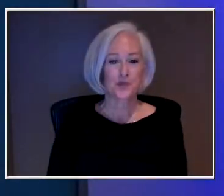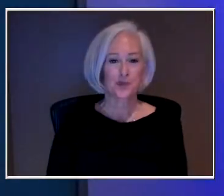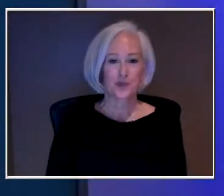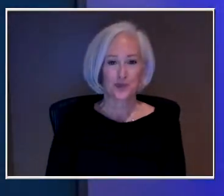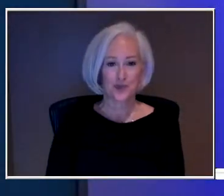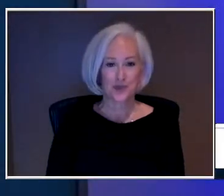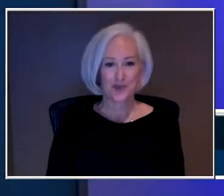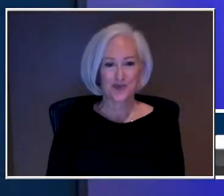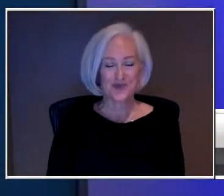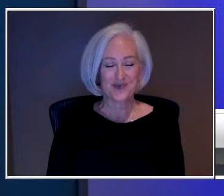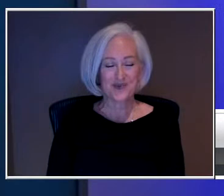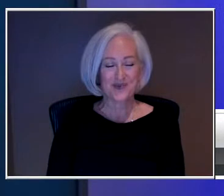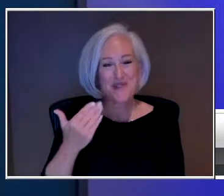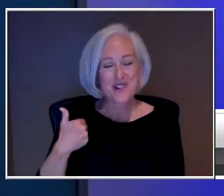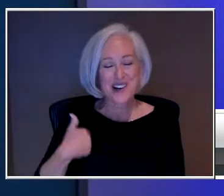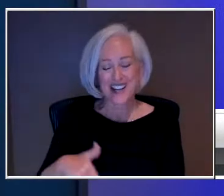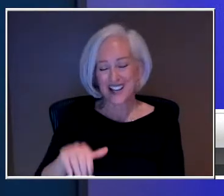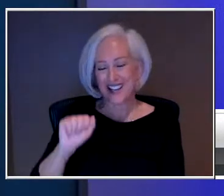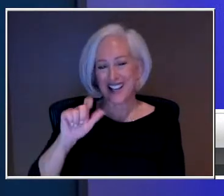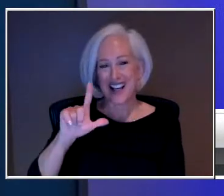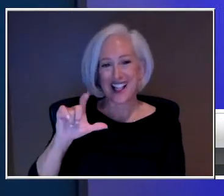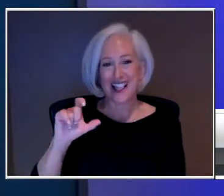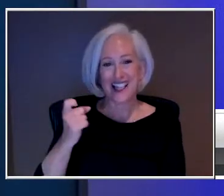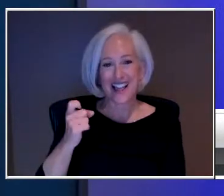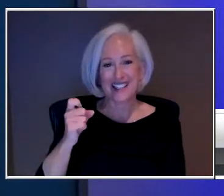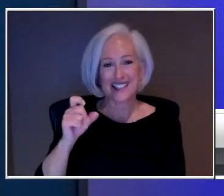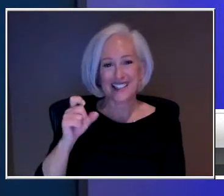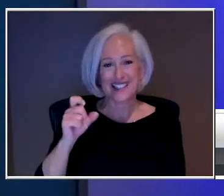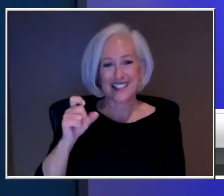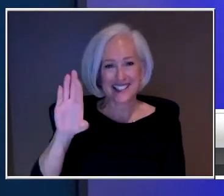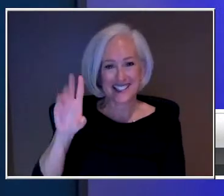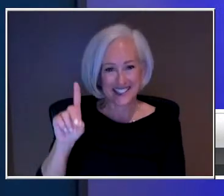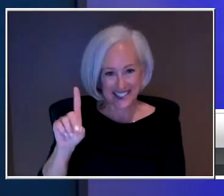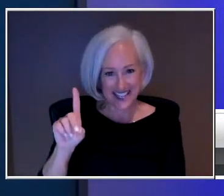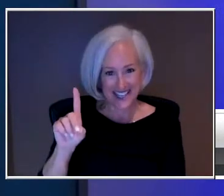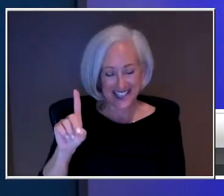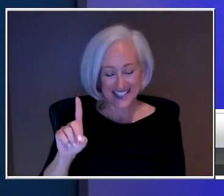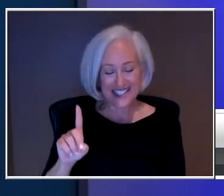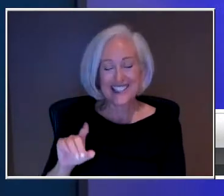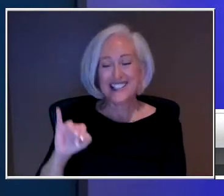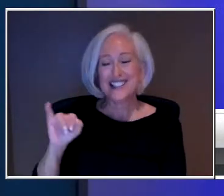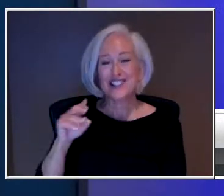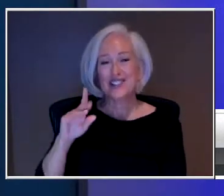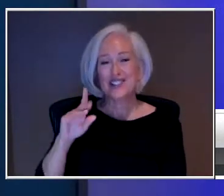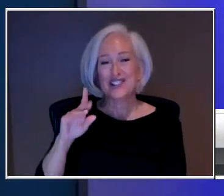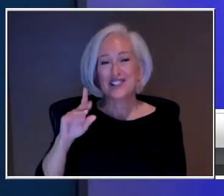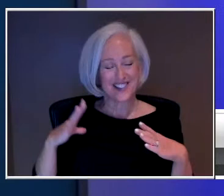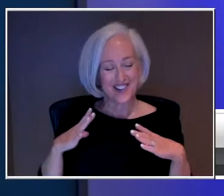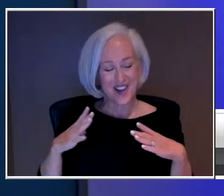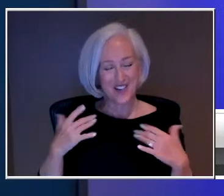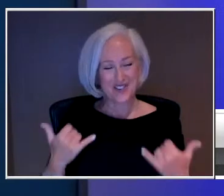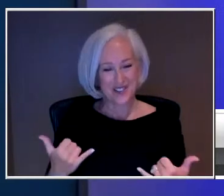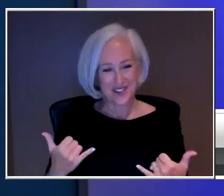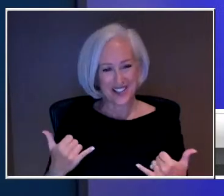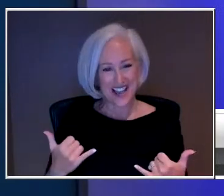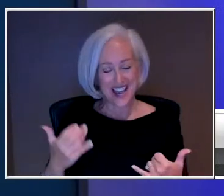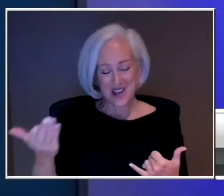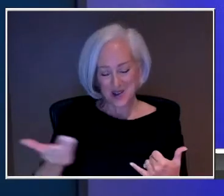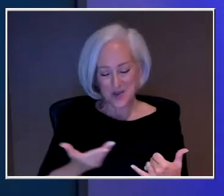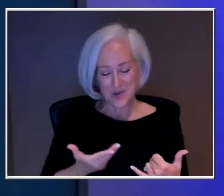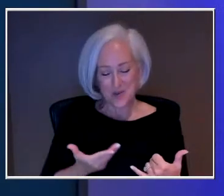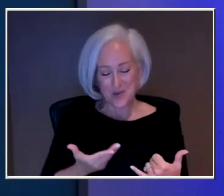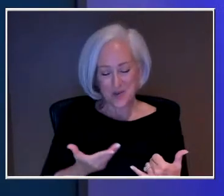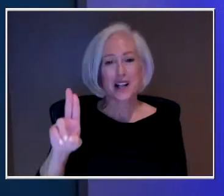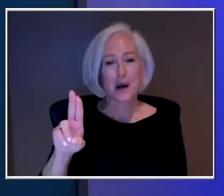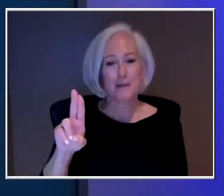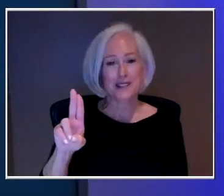Good morning. I'm Alexis Del Cid in for Jessica Lovell, who's enjoying a much-needed day off. Welcome to the Morning Medical Update. Some people